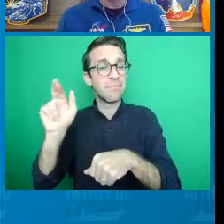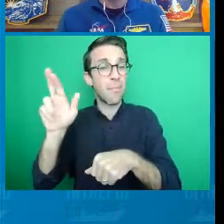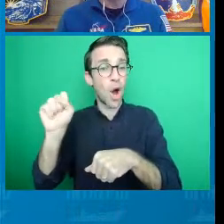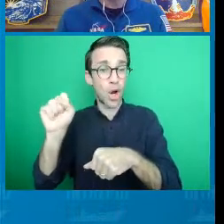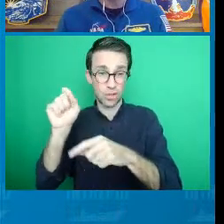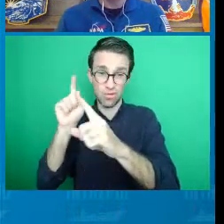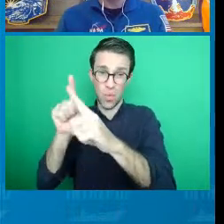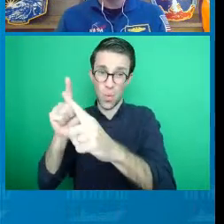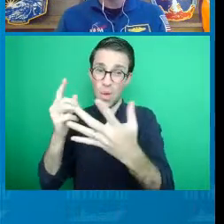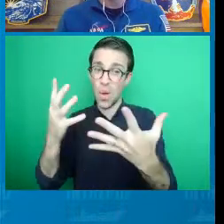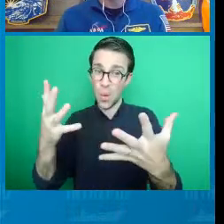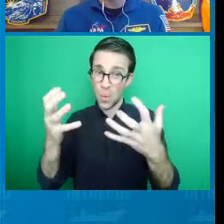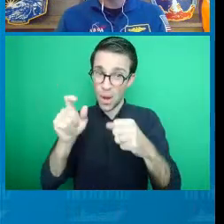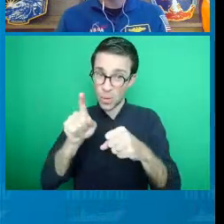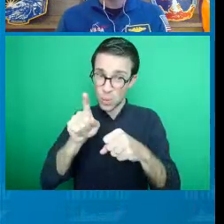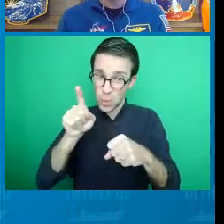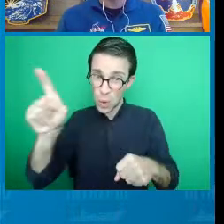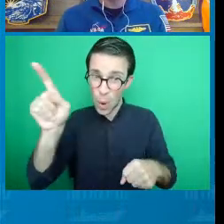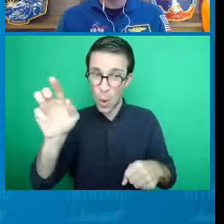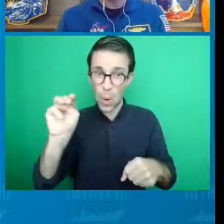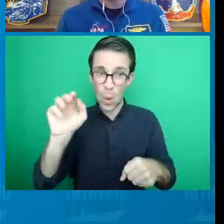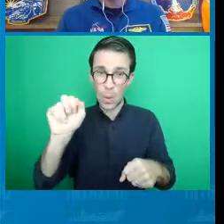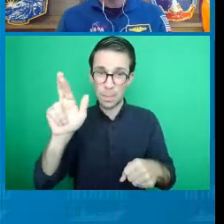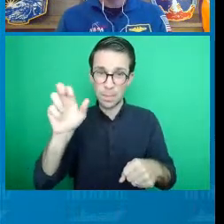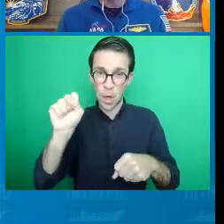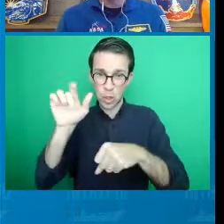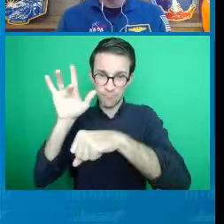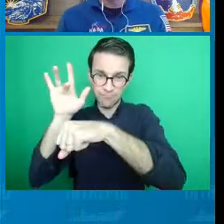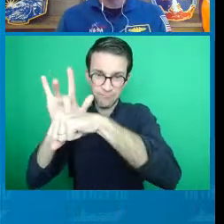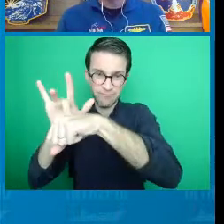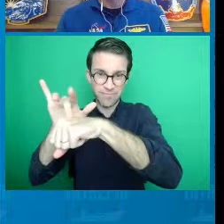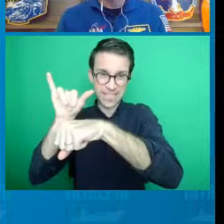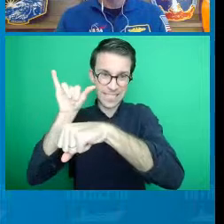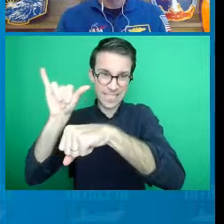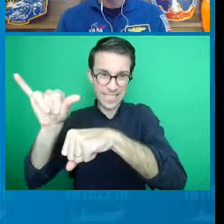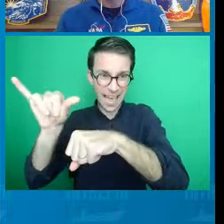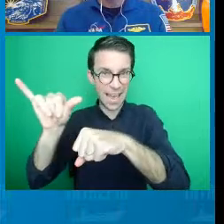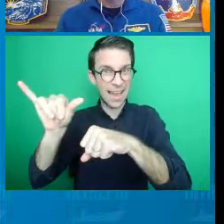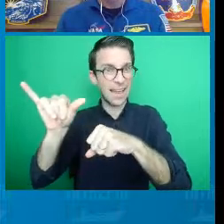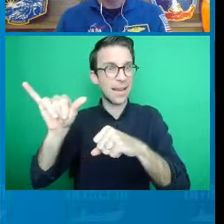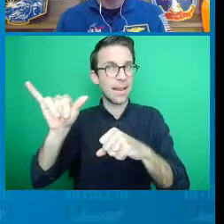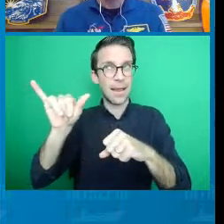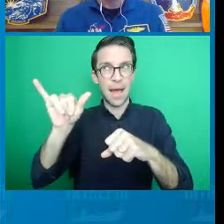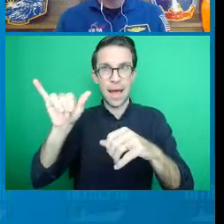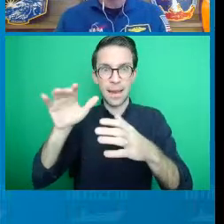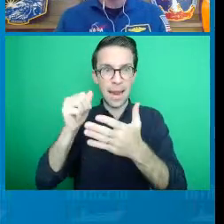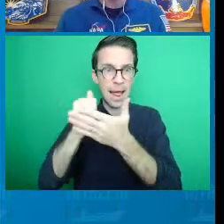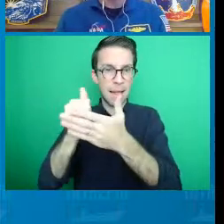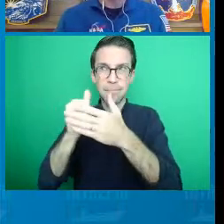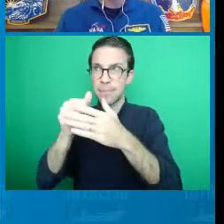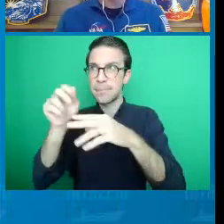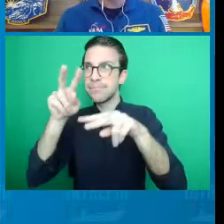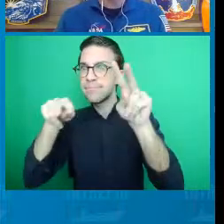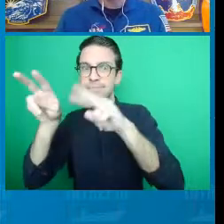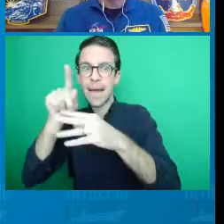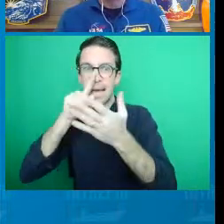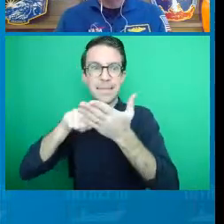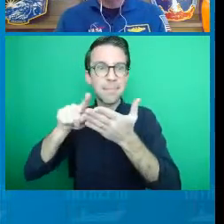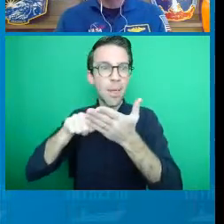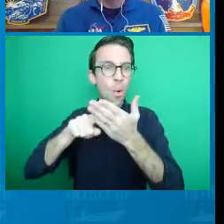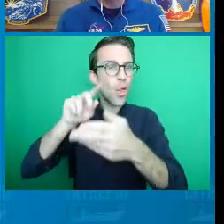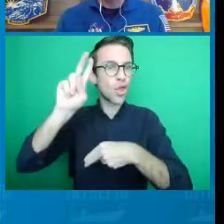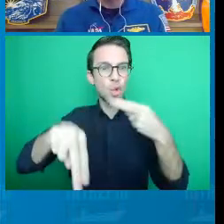like to go and stay and explore and understand the universe and challenge ourselves with that